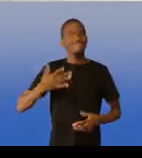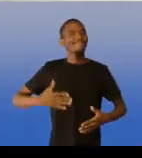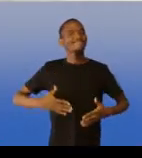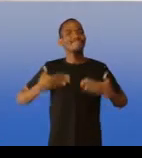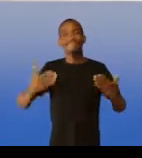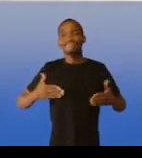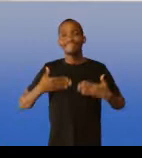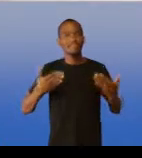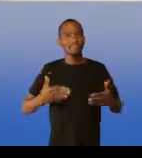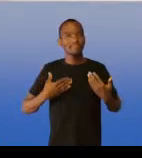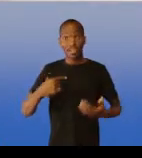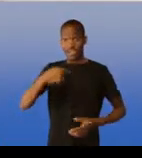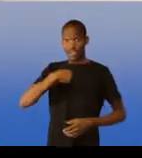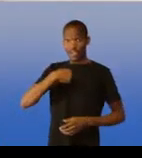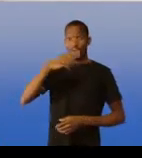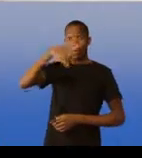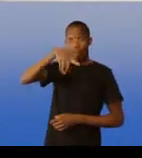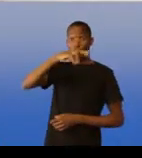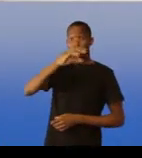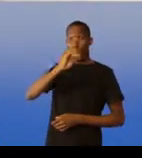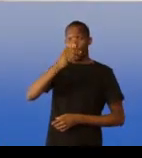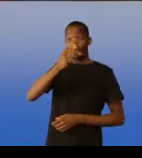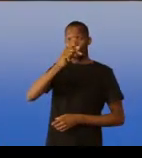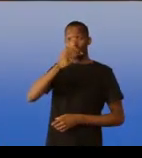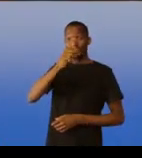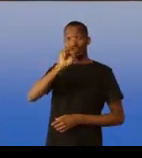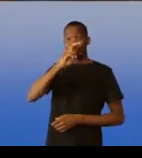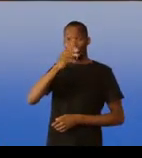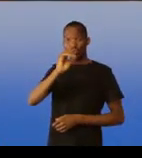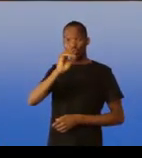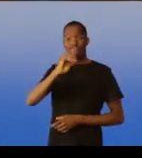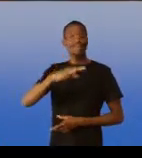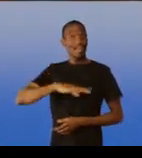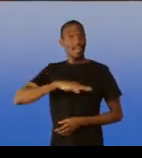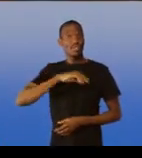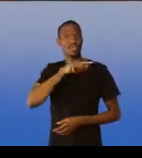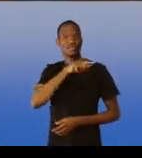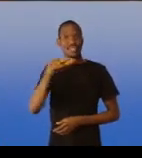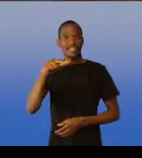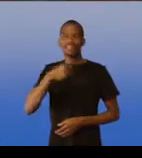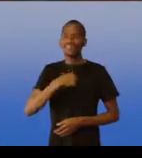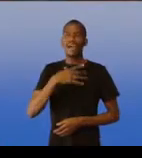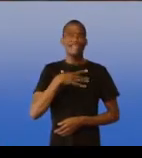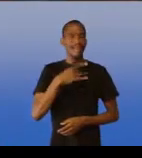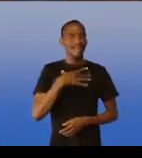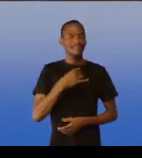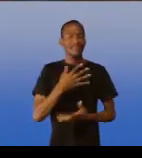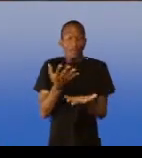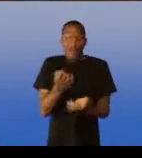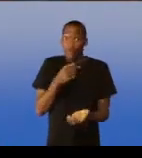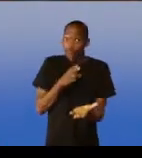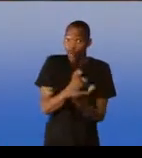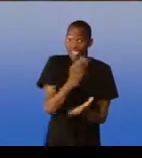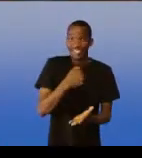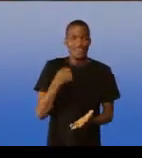I am Bonso Sekisang and I'm 20 years old. What I like to do most is, I'm going to be honest,